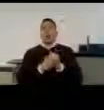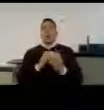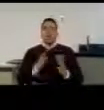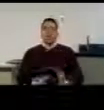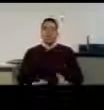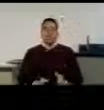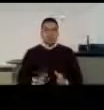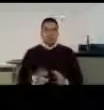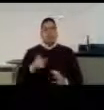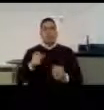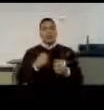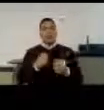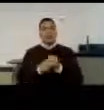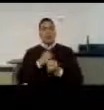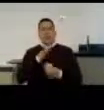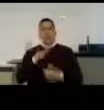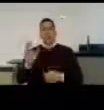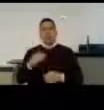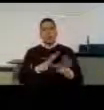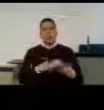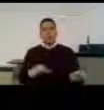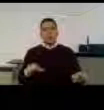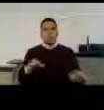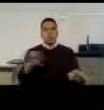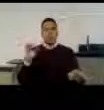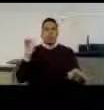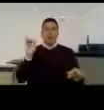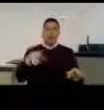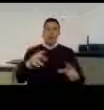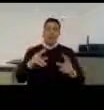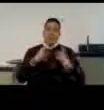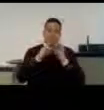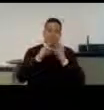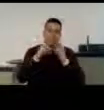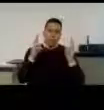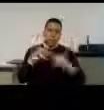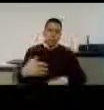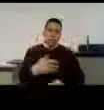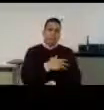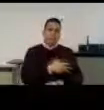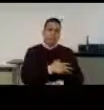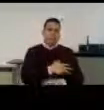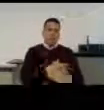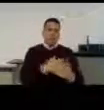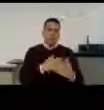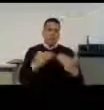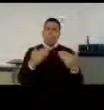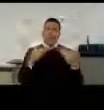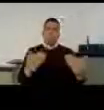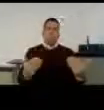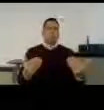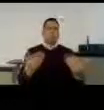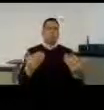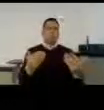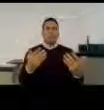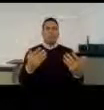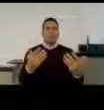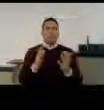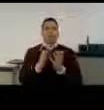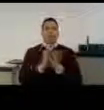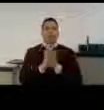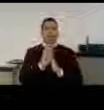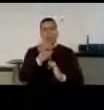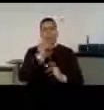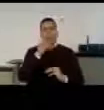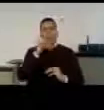advocates now. You're out there advocating for your kids, and there's nothing more powerful than that. So be one of those giants. Be the best parent